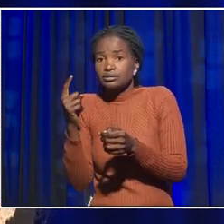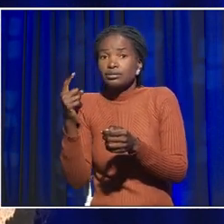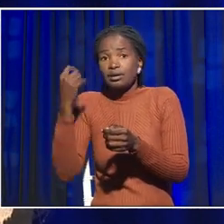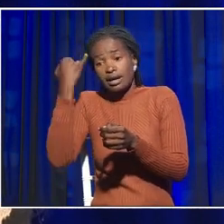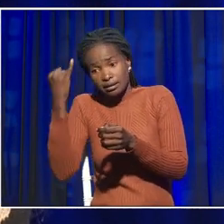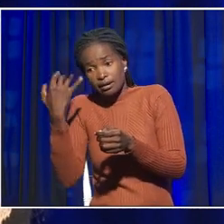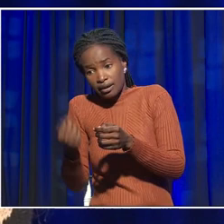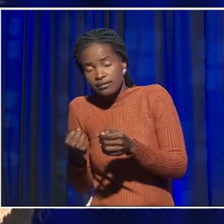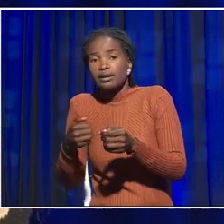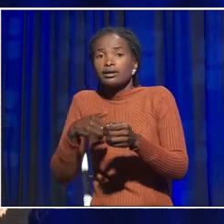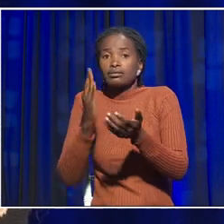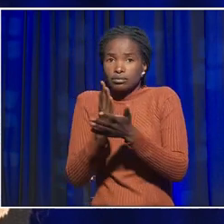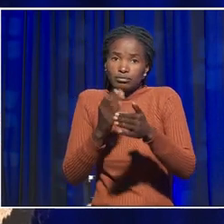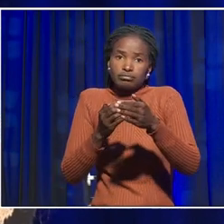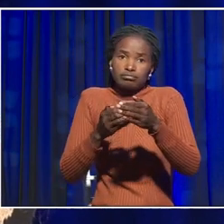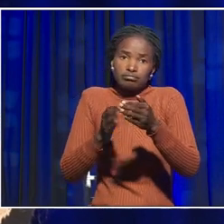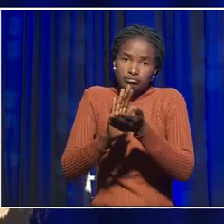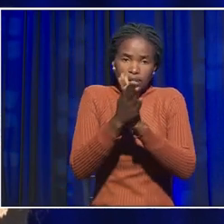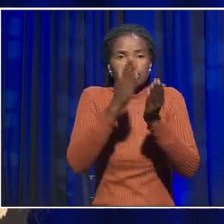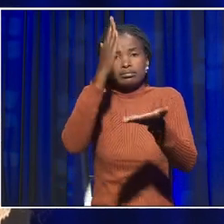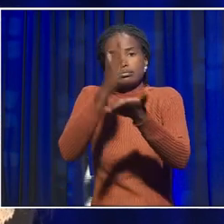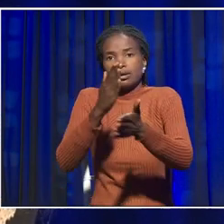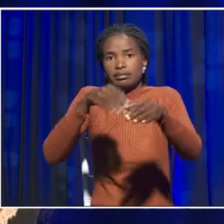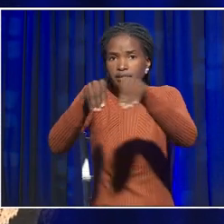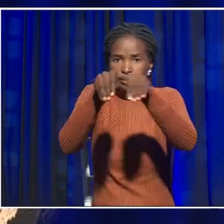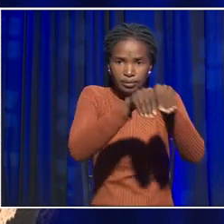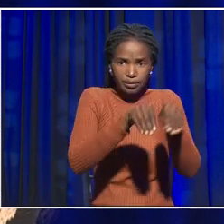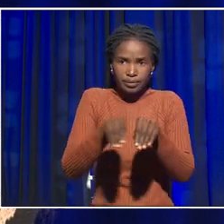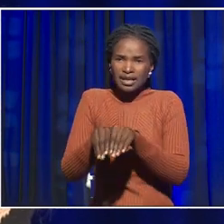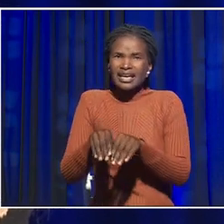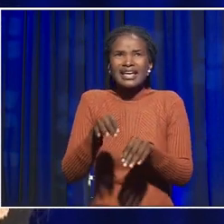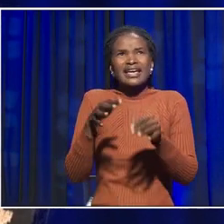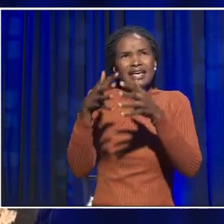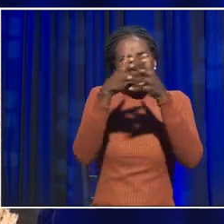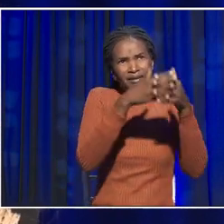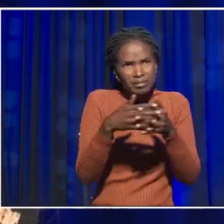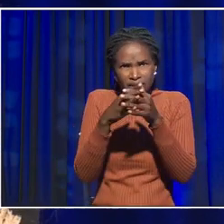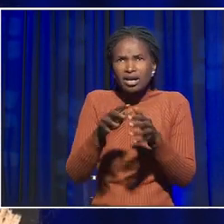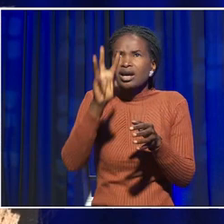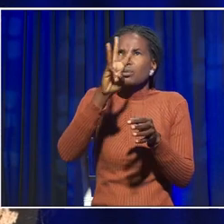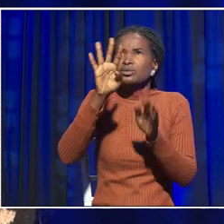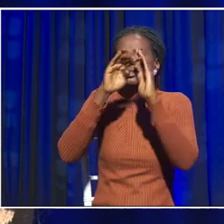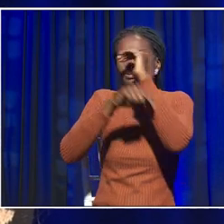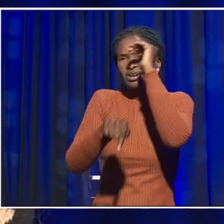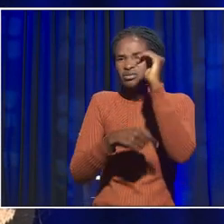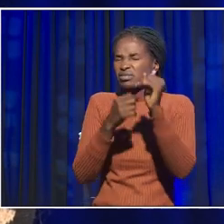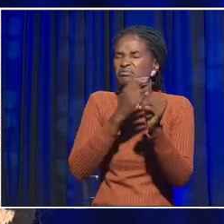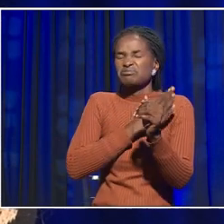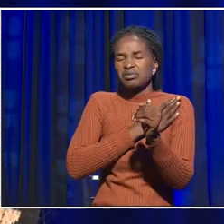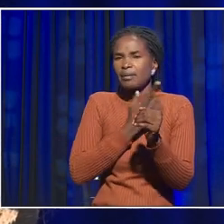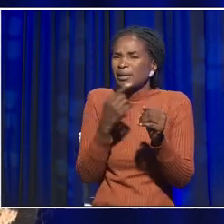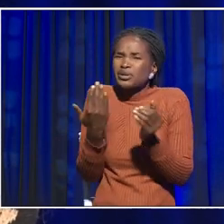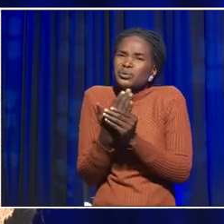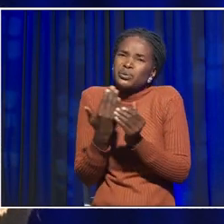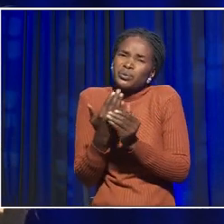are very popular in Europe, in the States, in the Western world, but it's also very new, huh? So it's